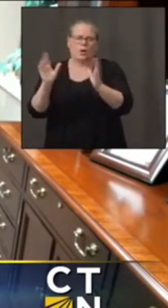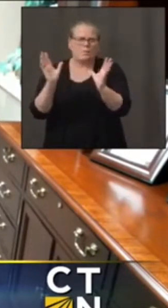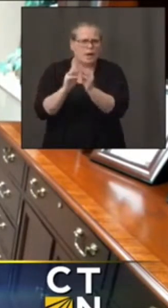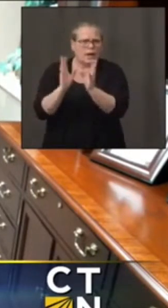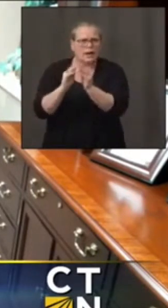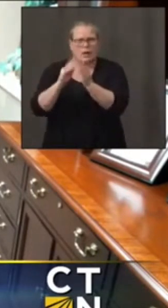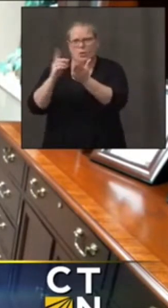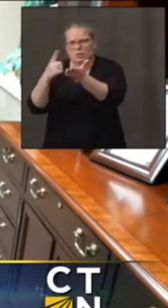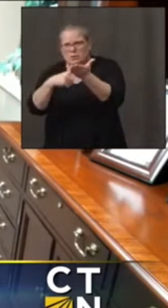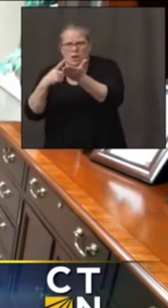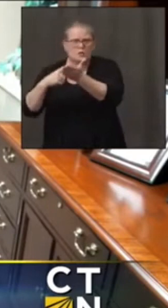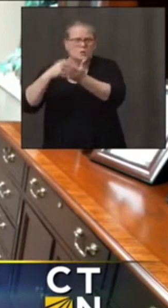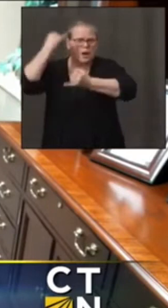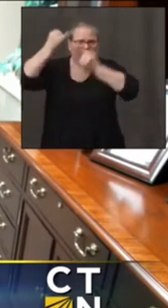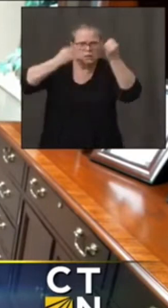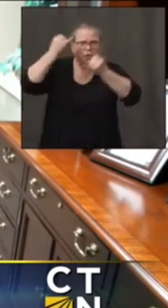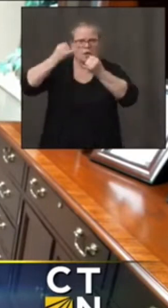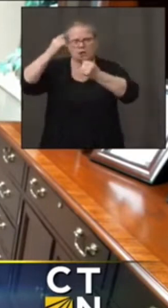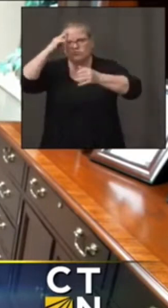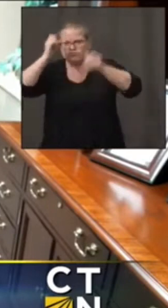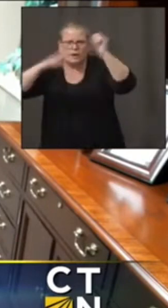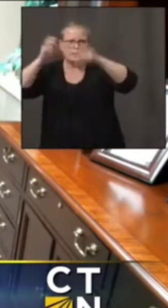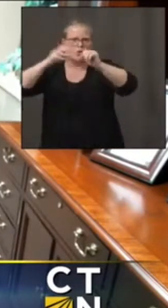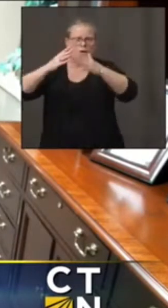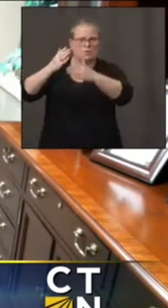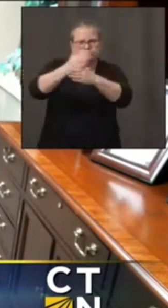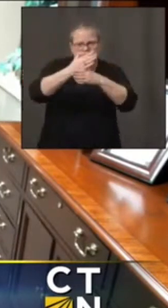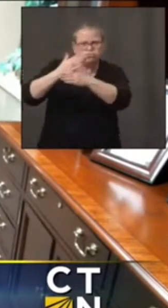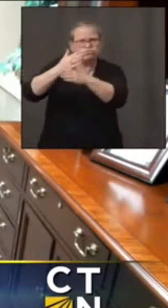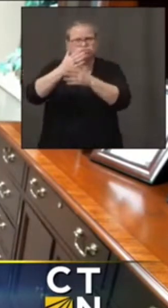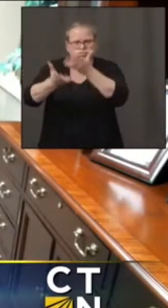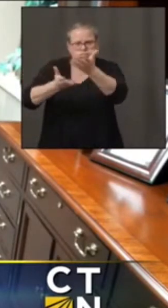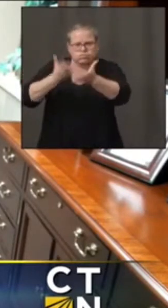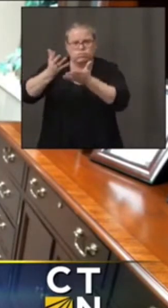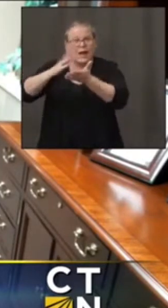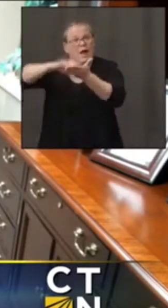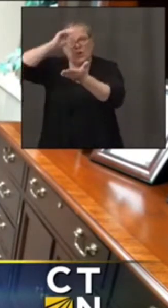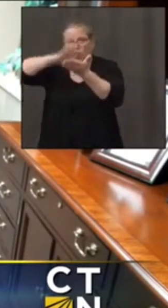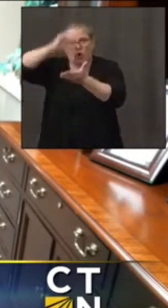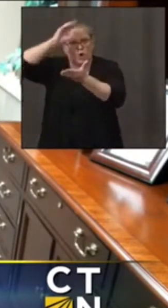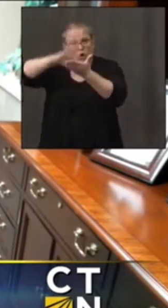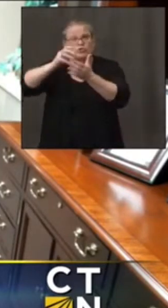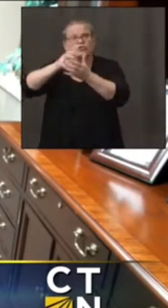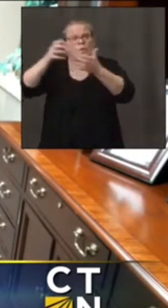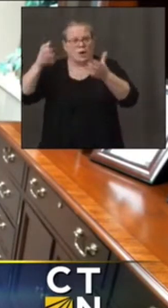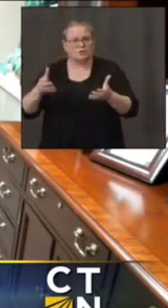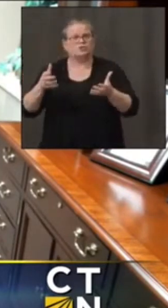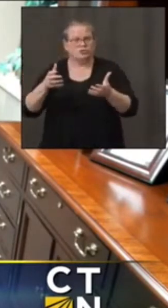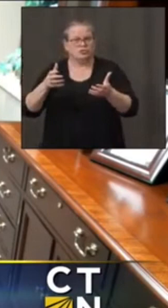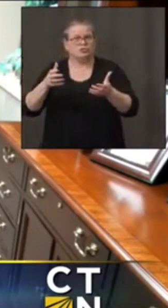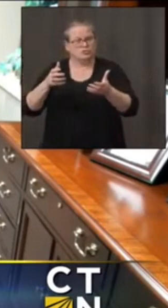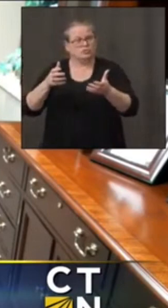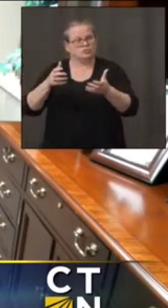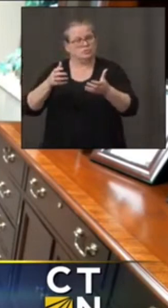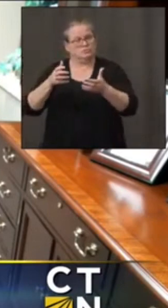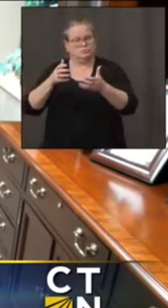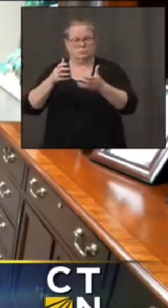ideas, brainstorm, and we learn from them, and the reverse is probably true as well. I do think